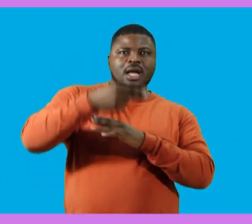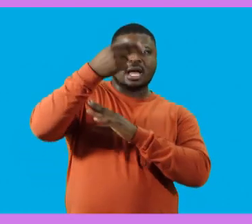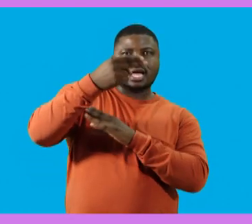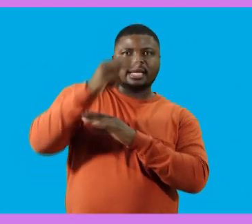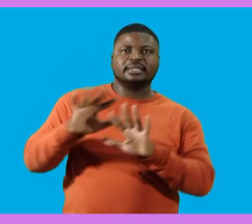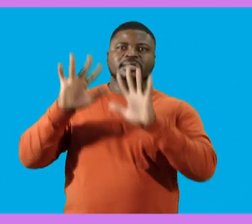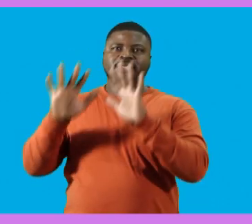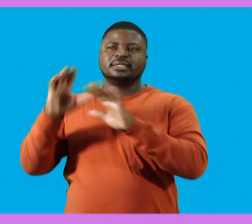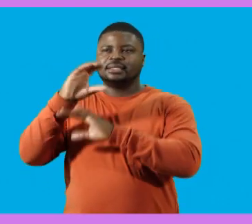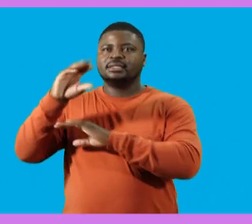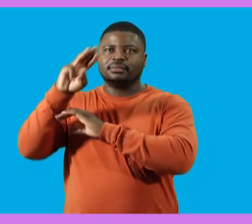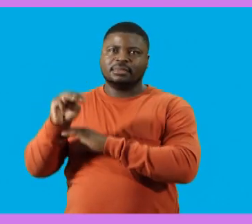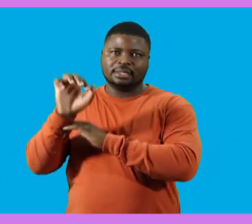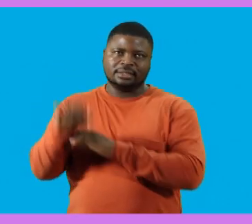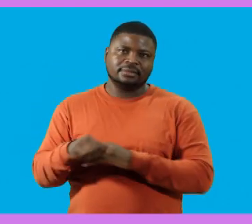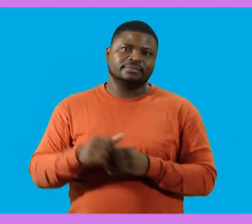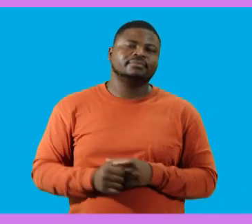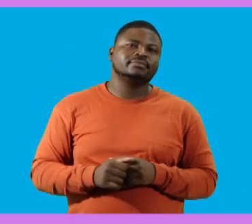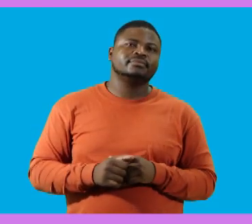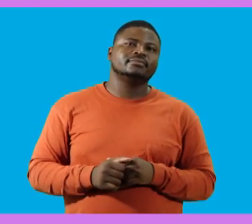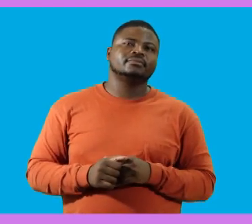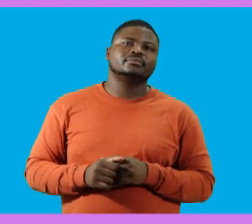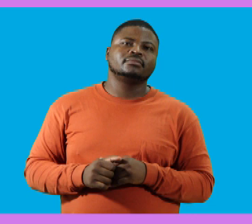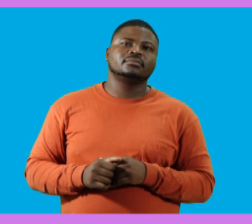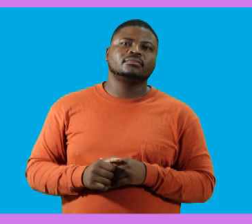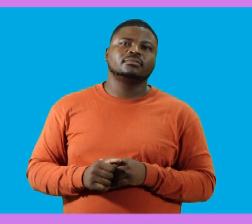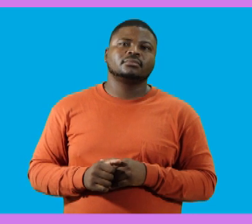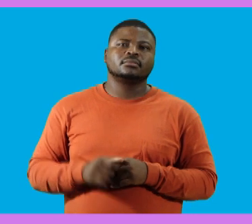centimeters high. So my surface area